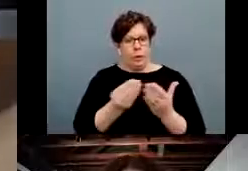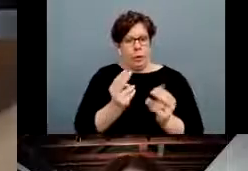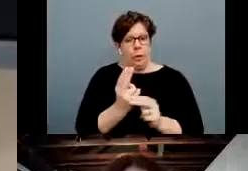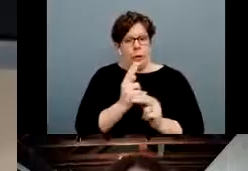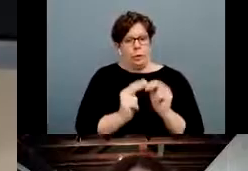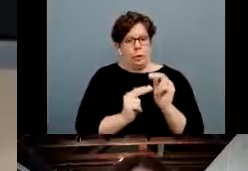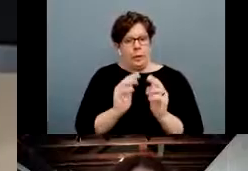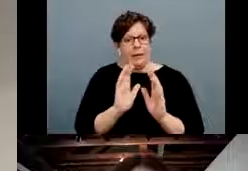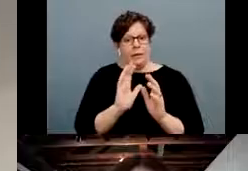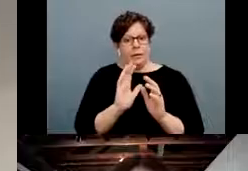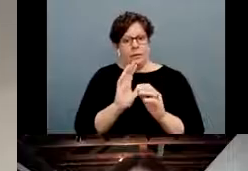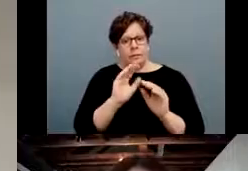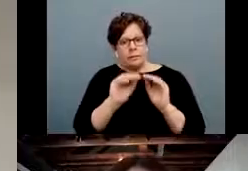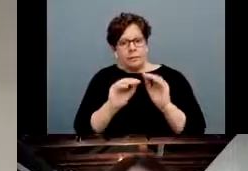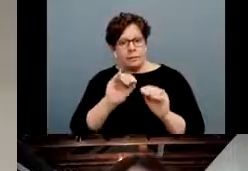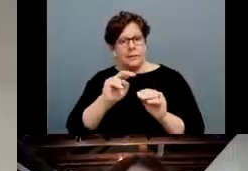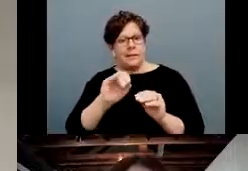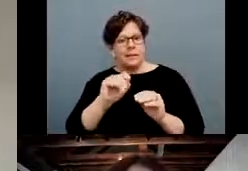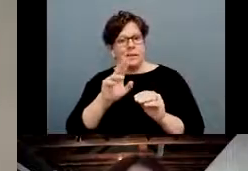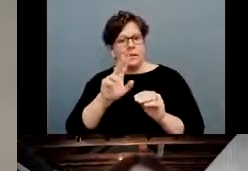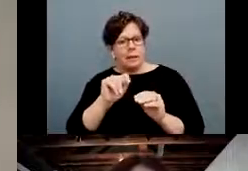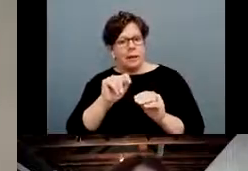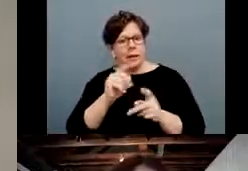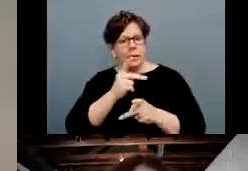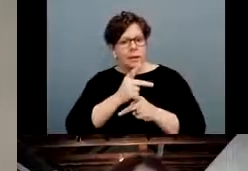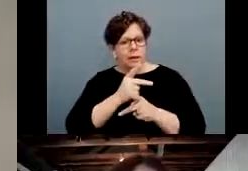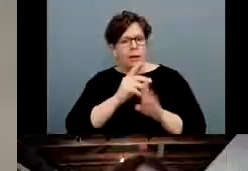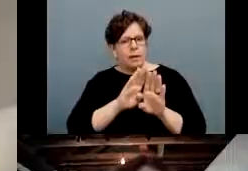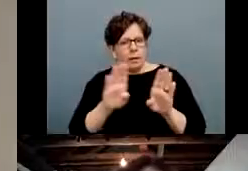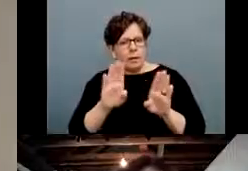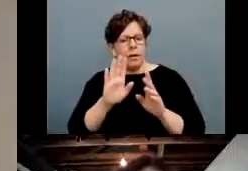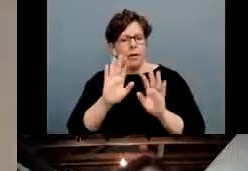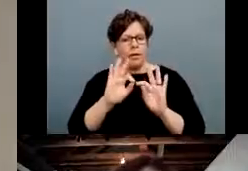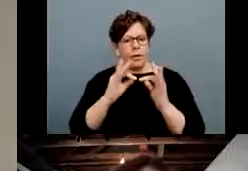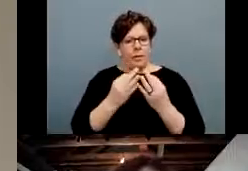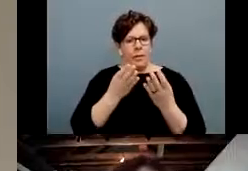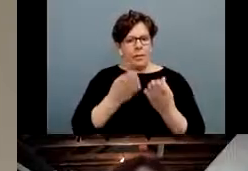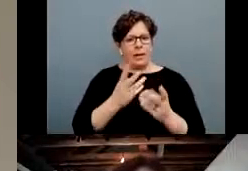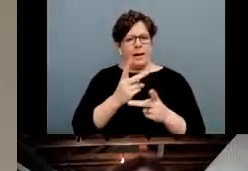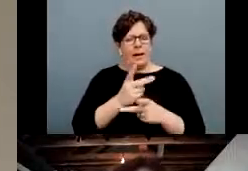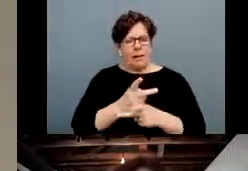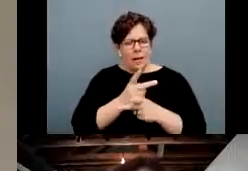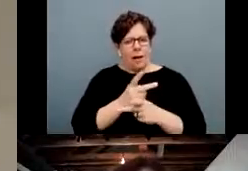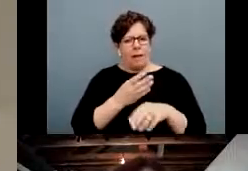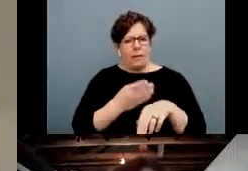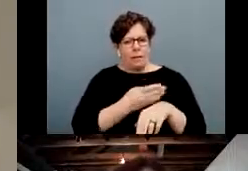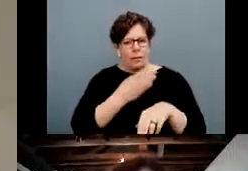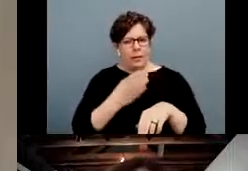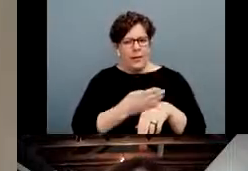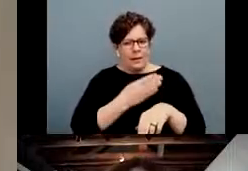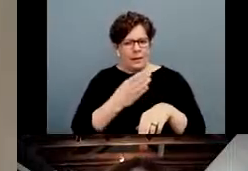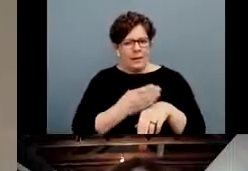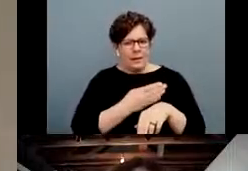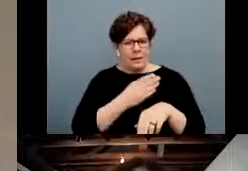and decorate the house while the Castle family lived here. But a careful renovation effort had